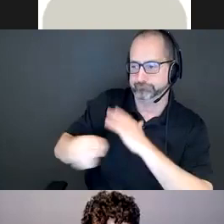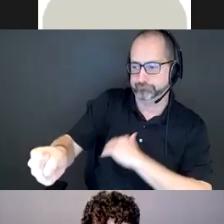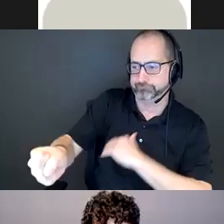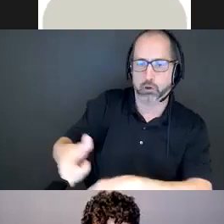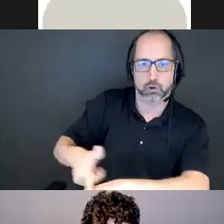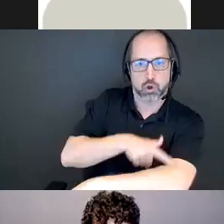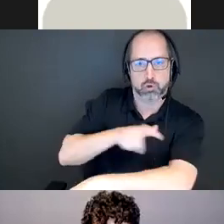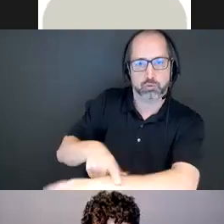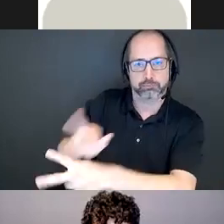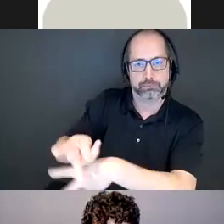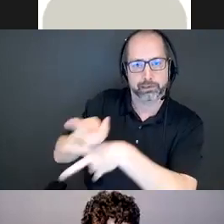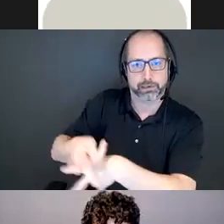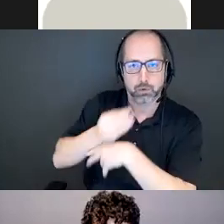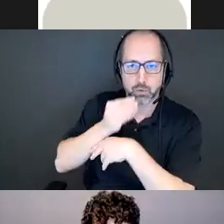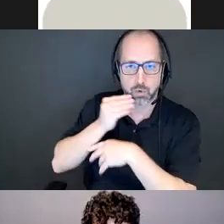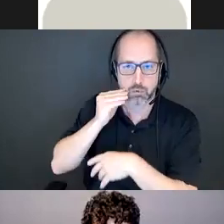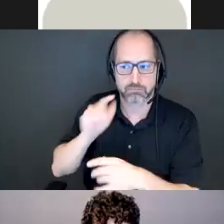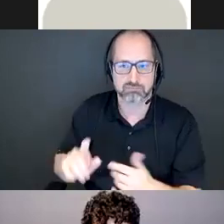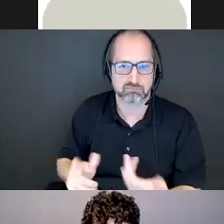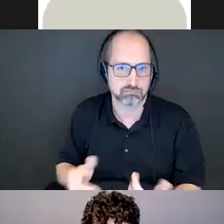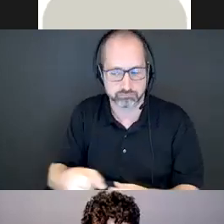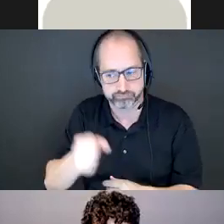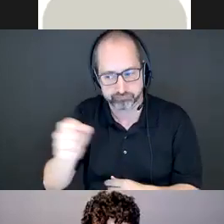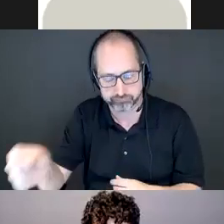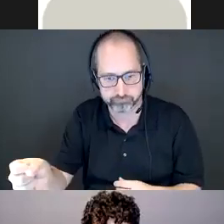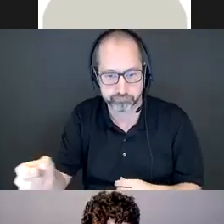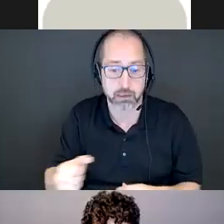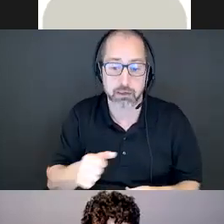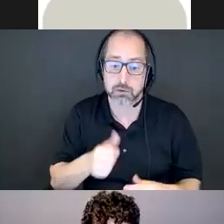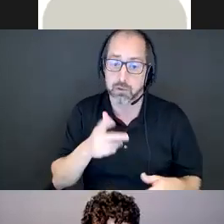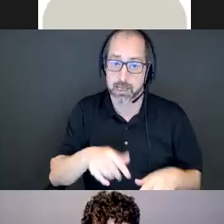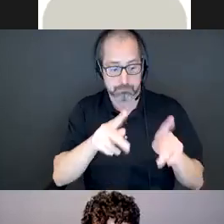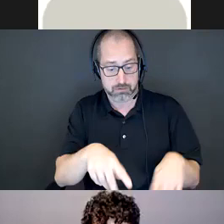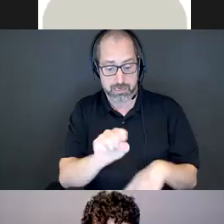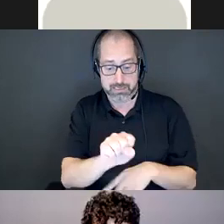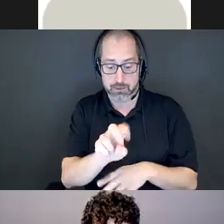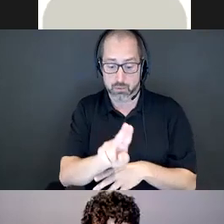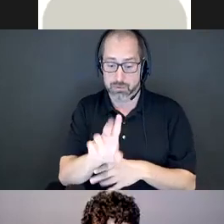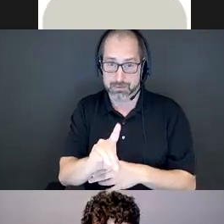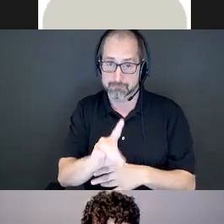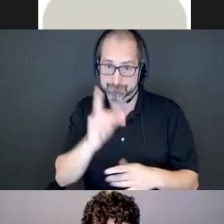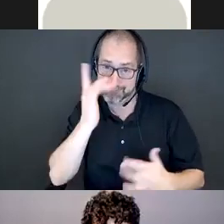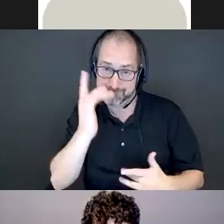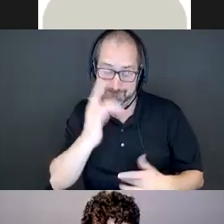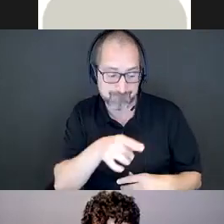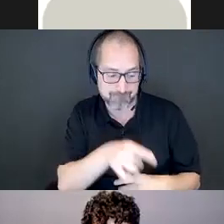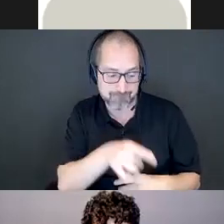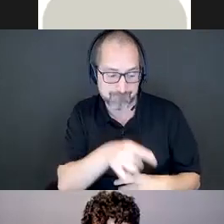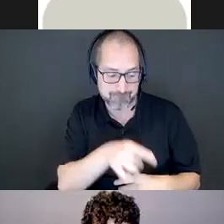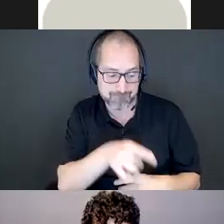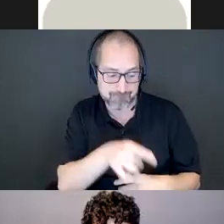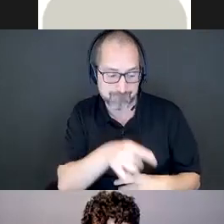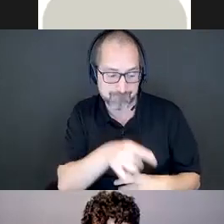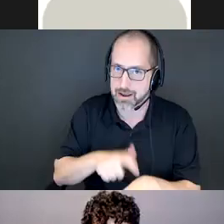People with substance use disorders have a difficult time even getting into long-term care because there is a lack of understanding on